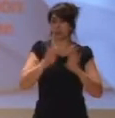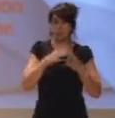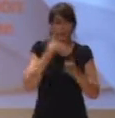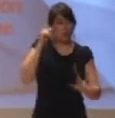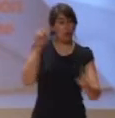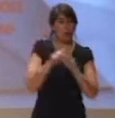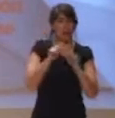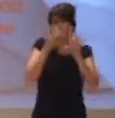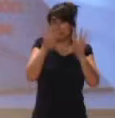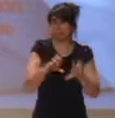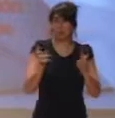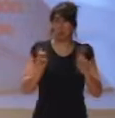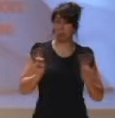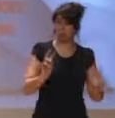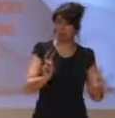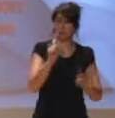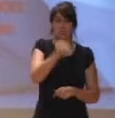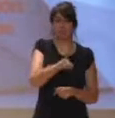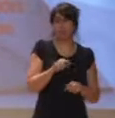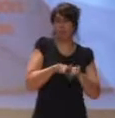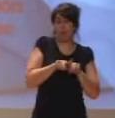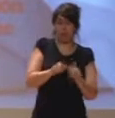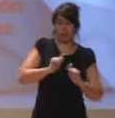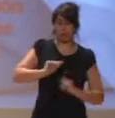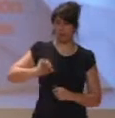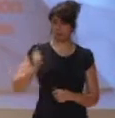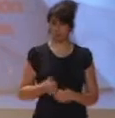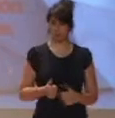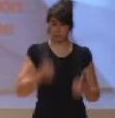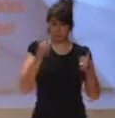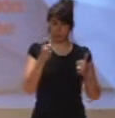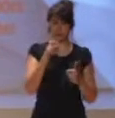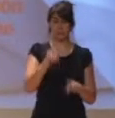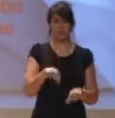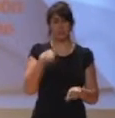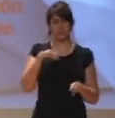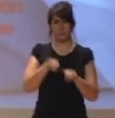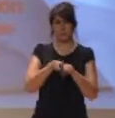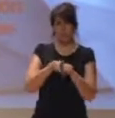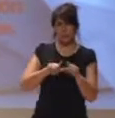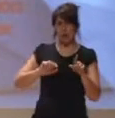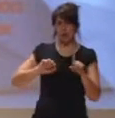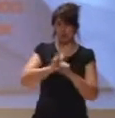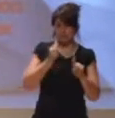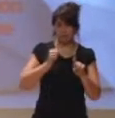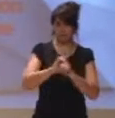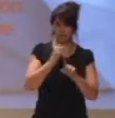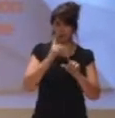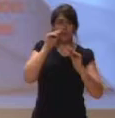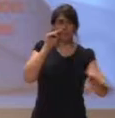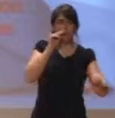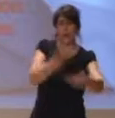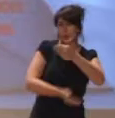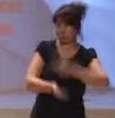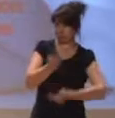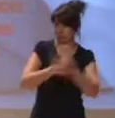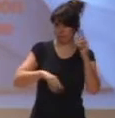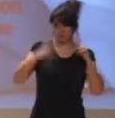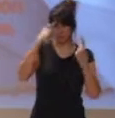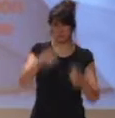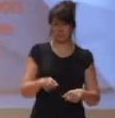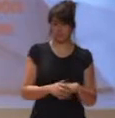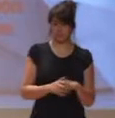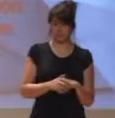internet to make more dynamic and richer learning environment,